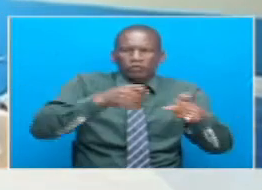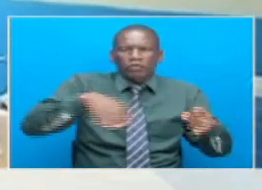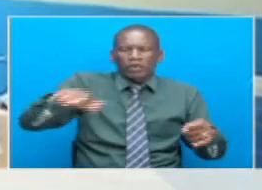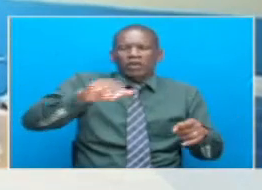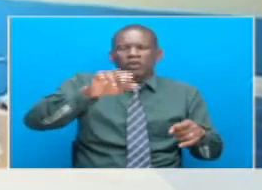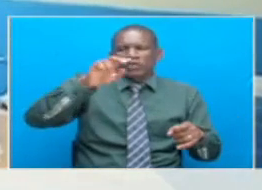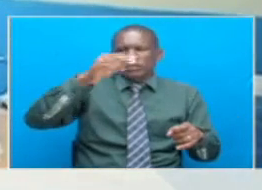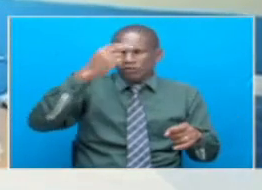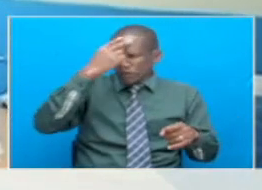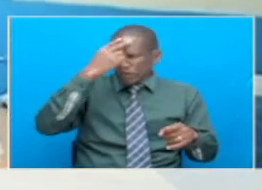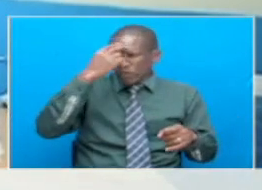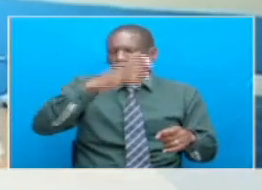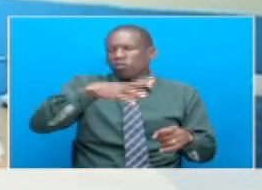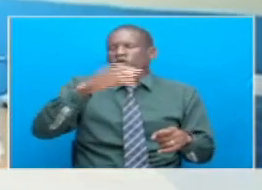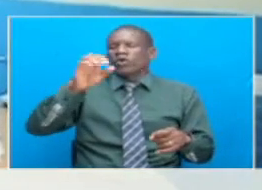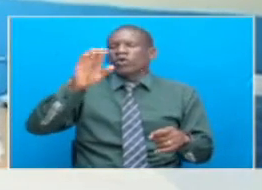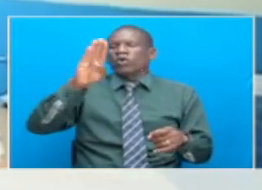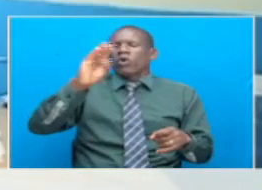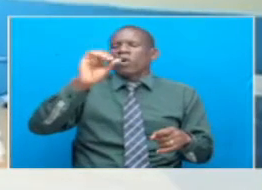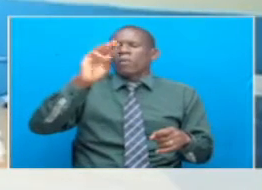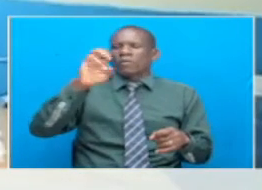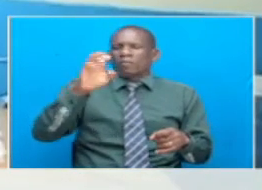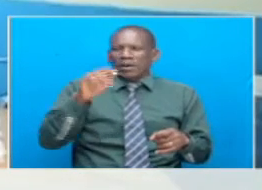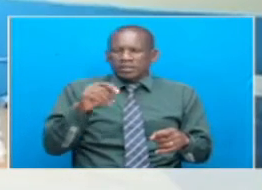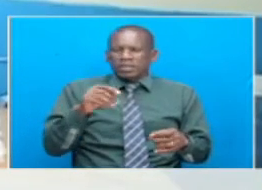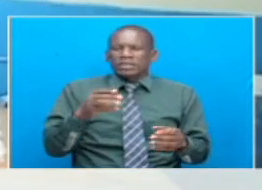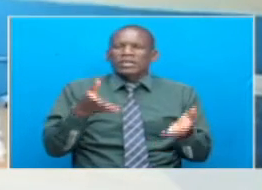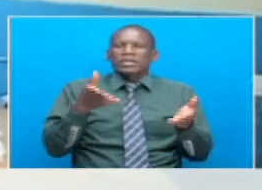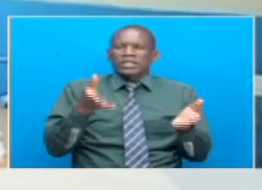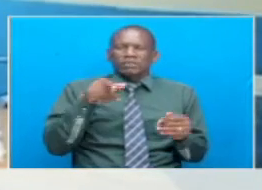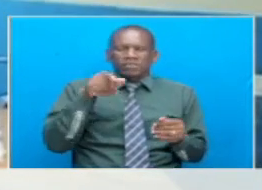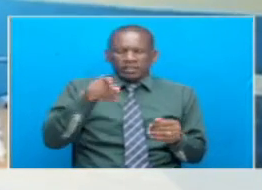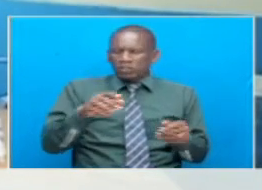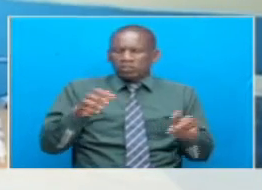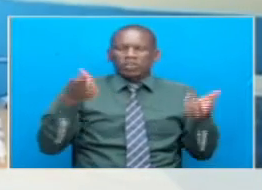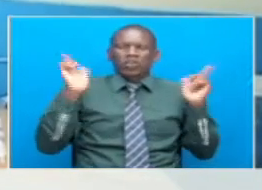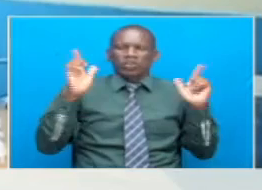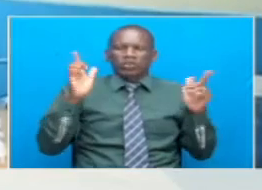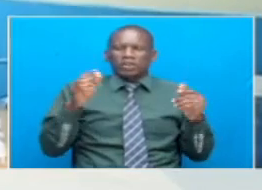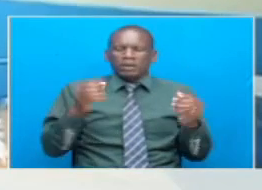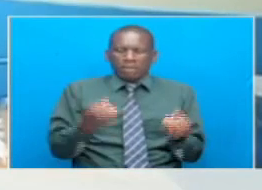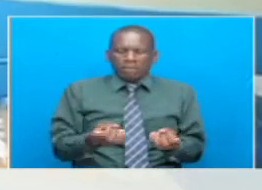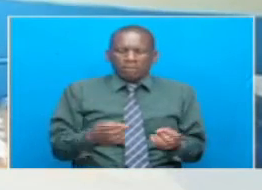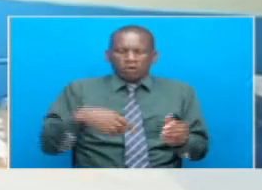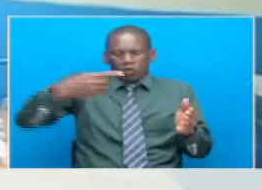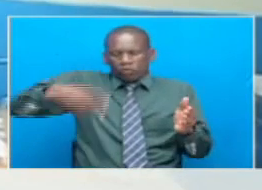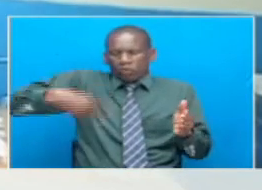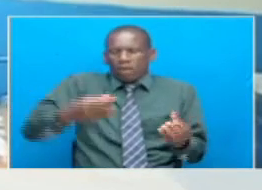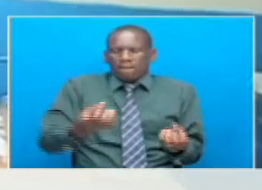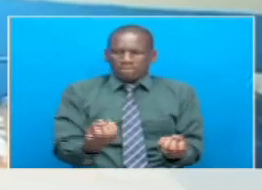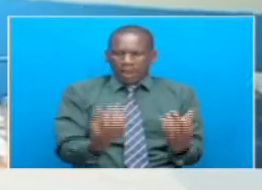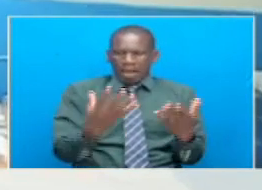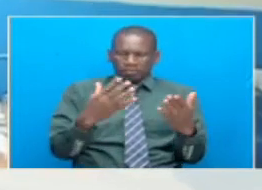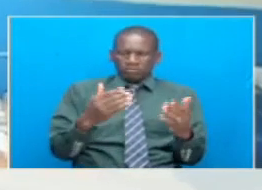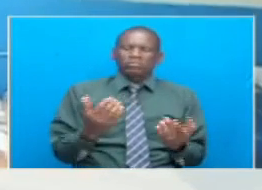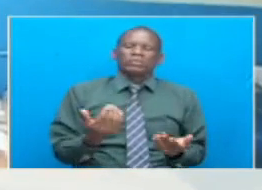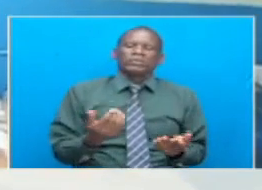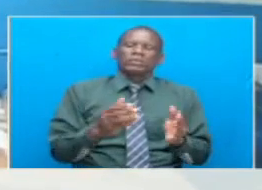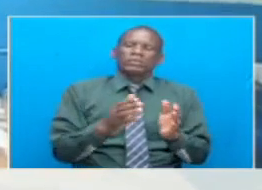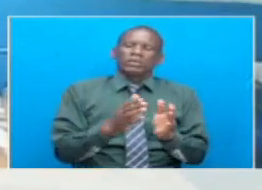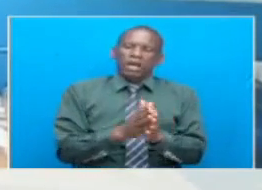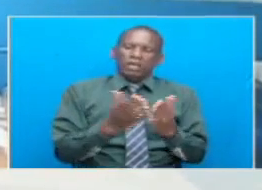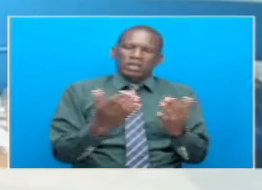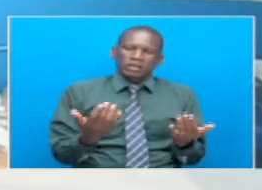Narok kuelekea upande wa Bomet ilipoweza kupasuka mkuu wa mbele